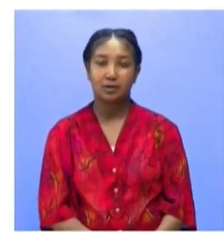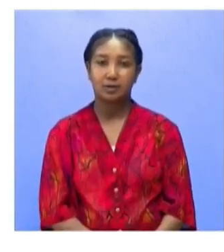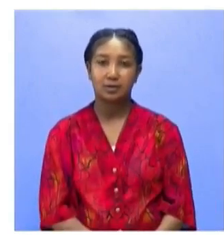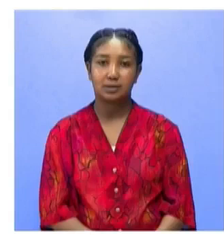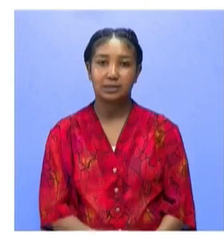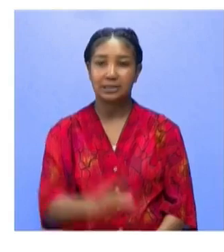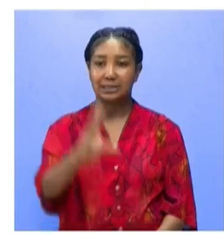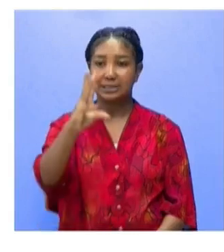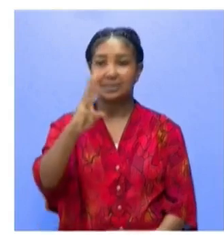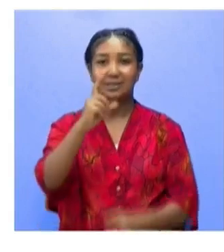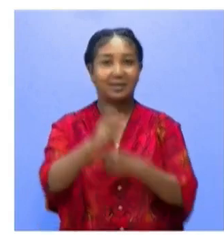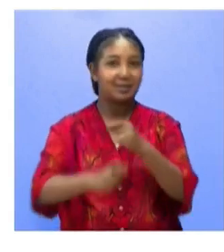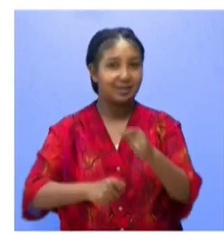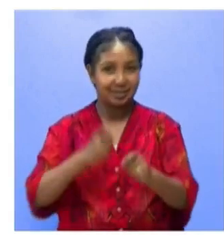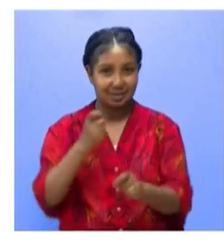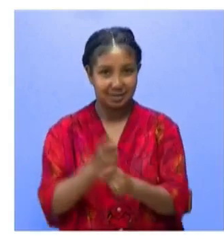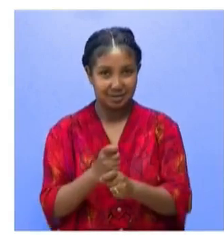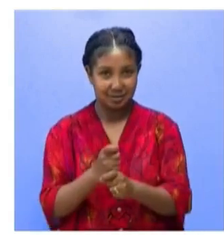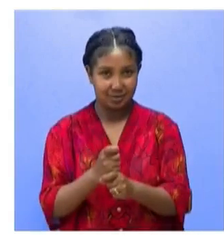6 years.